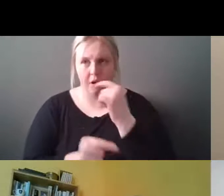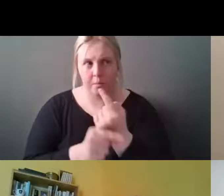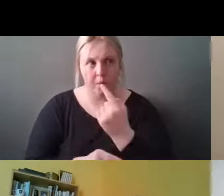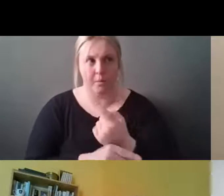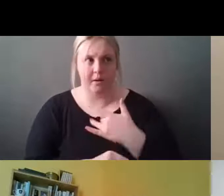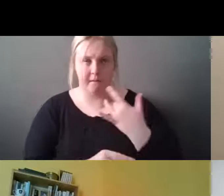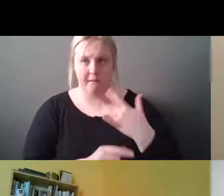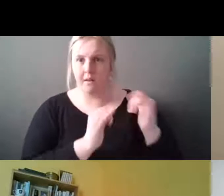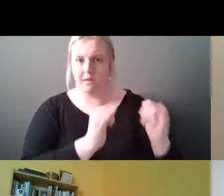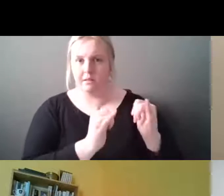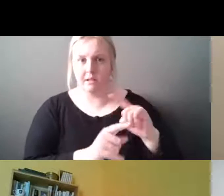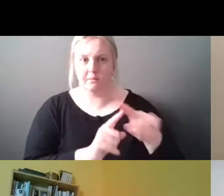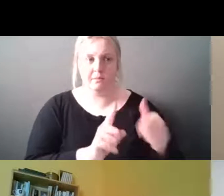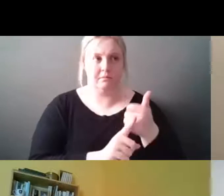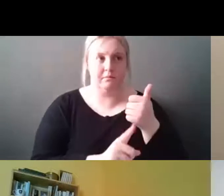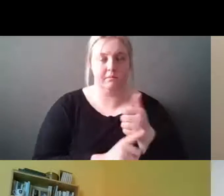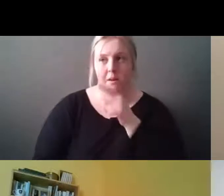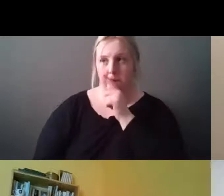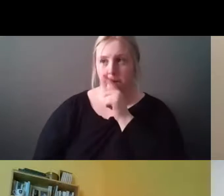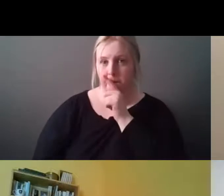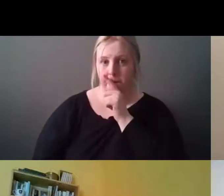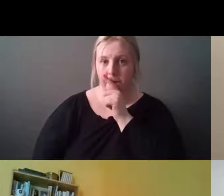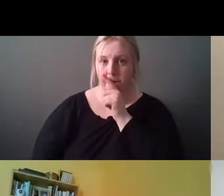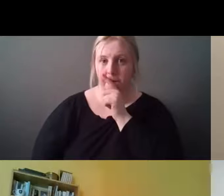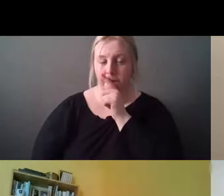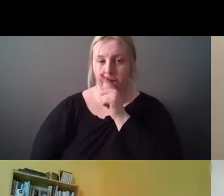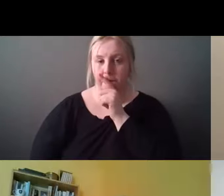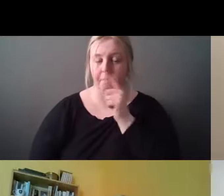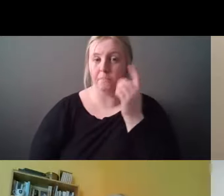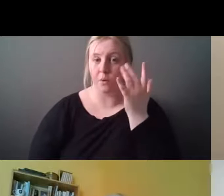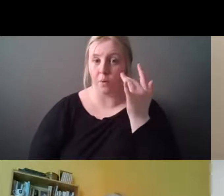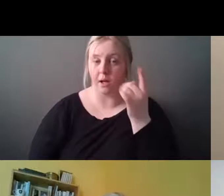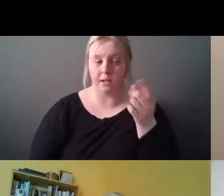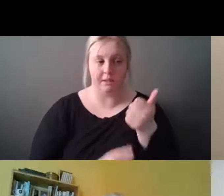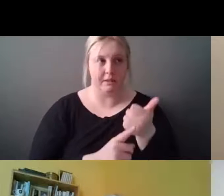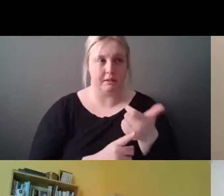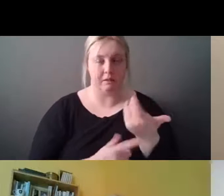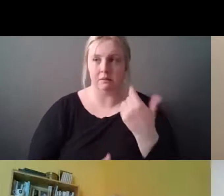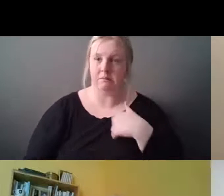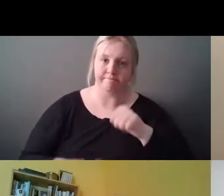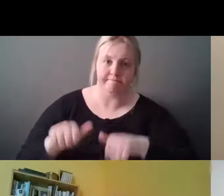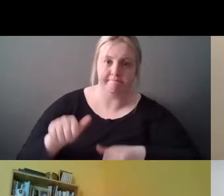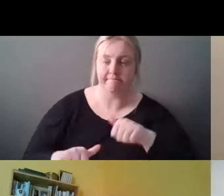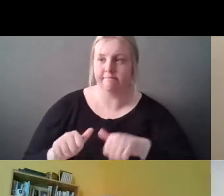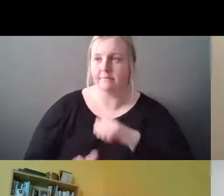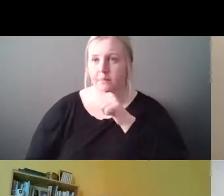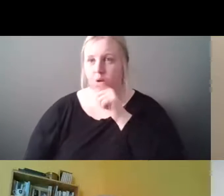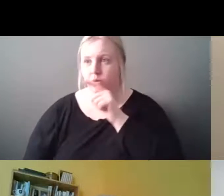well, but they're just staying quiet because they're not sure